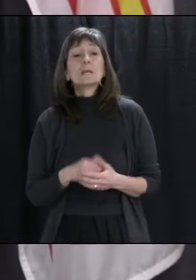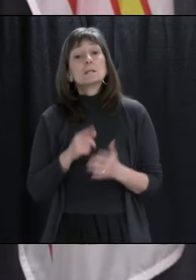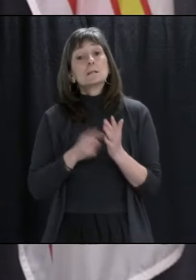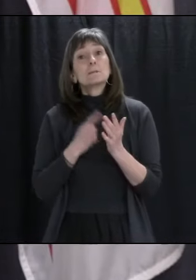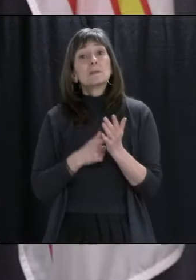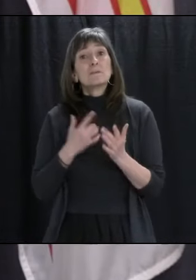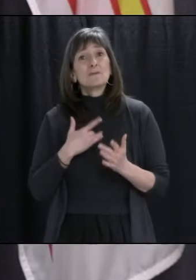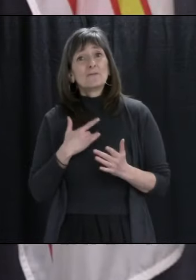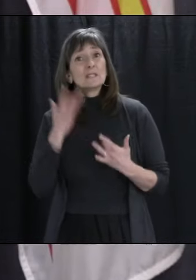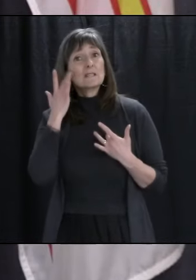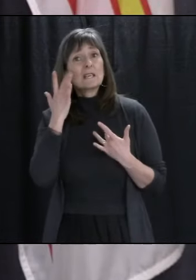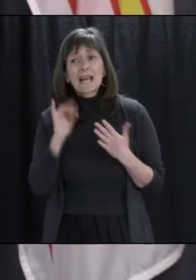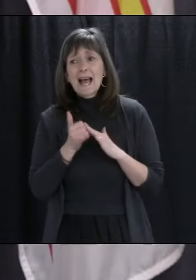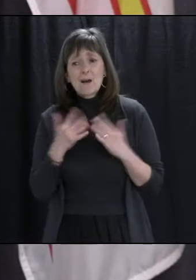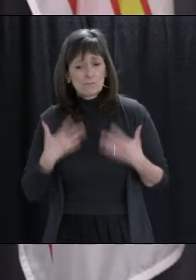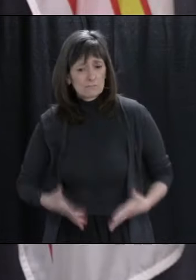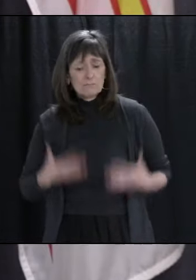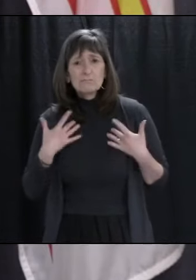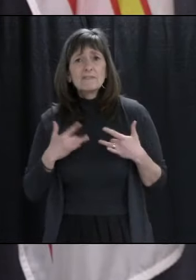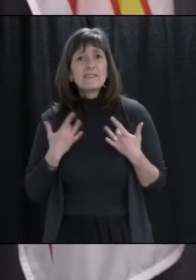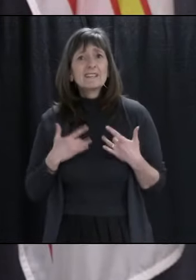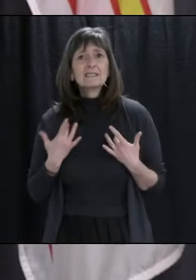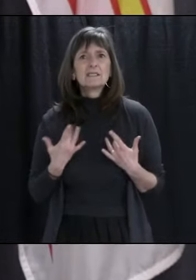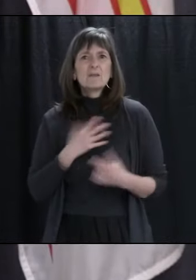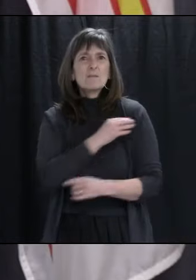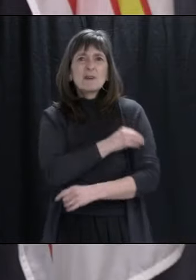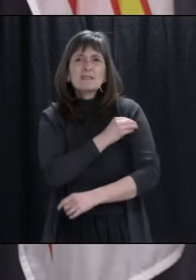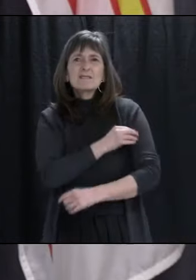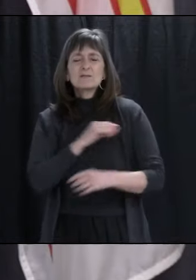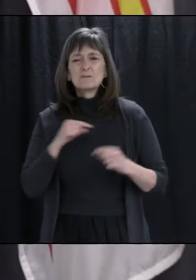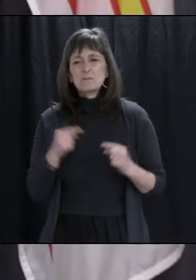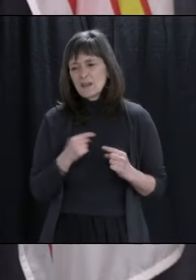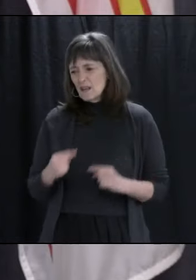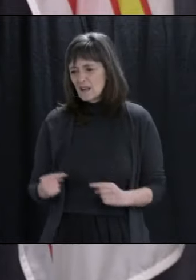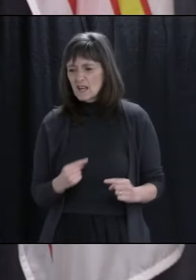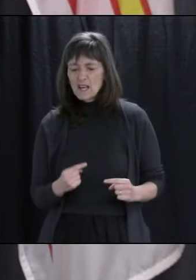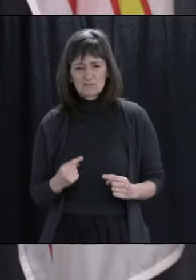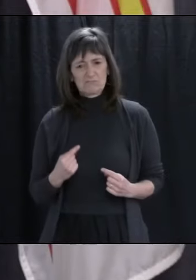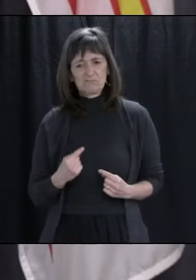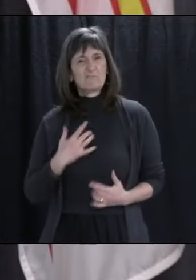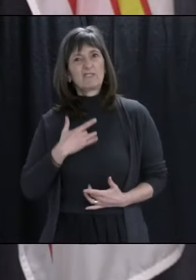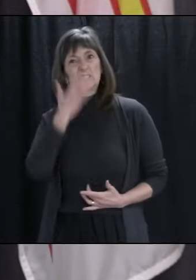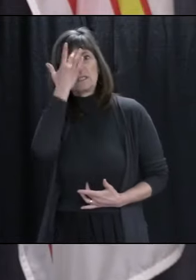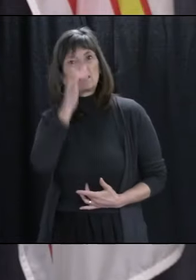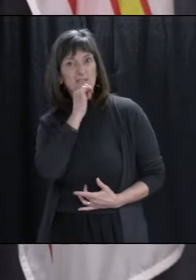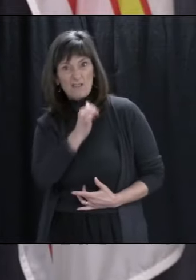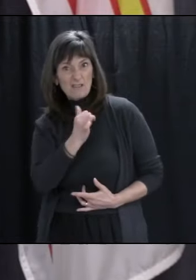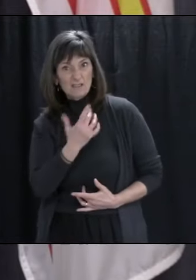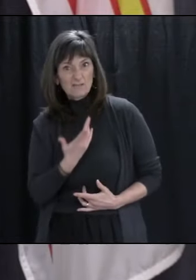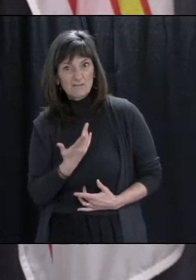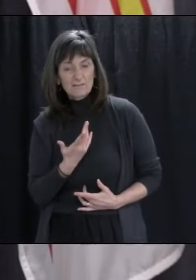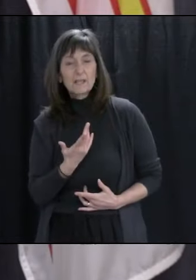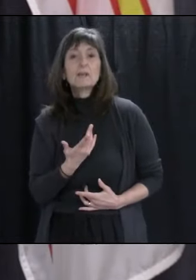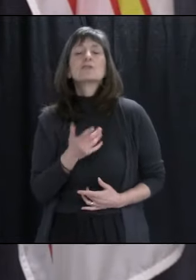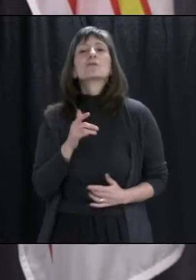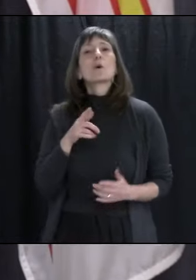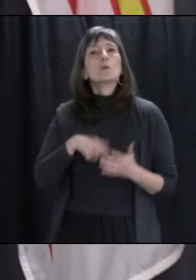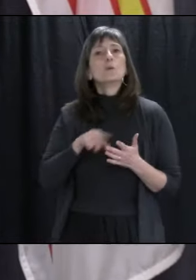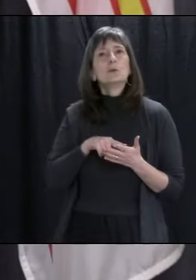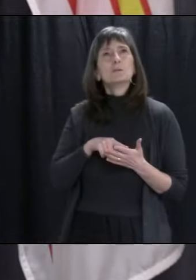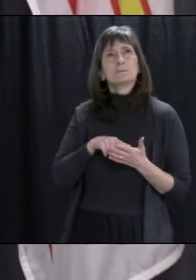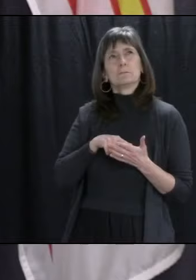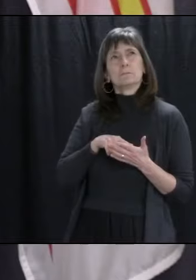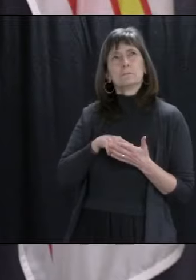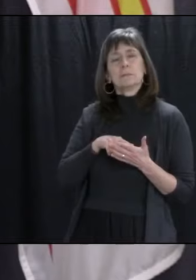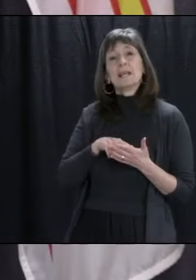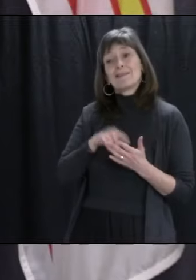such as muscle aches and pains, and may not be recognized as the first signs of infection. We have used this information to inform